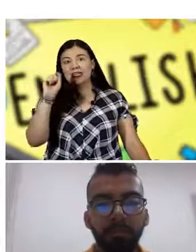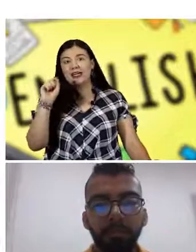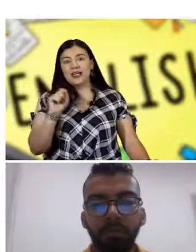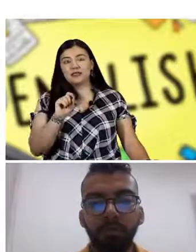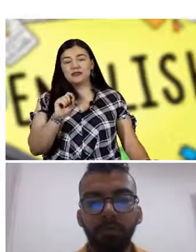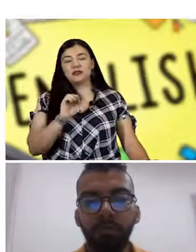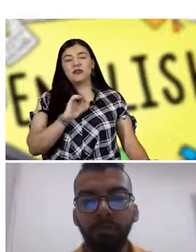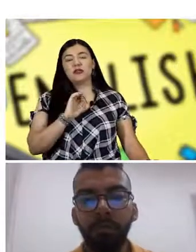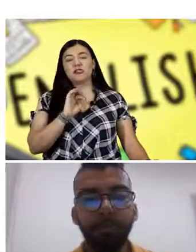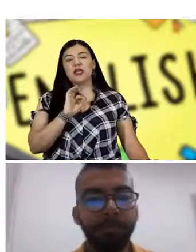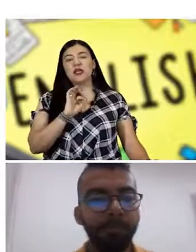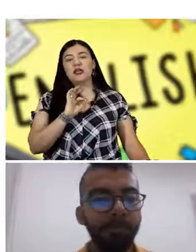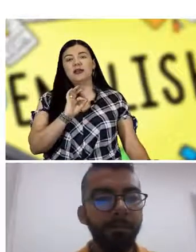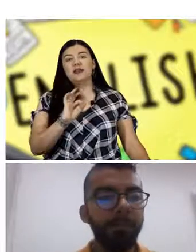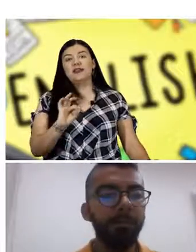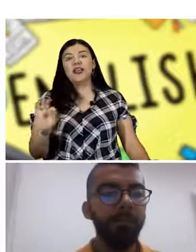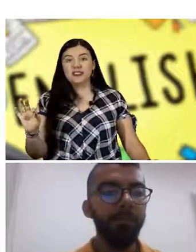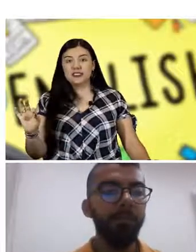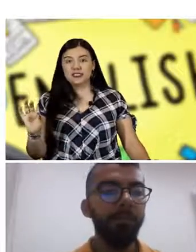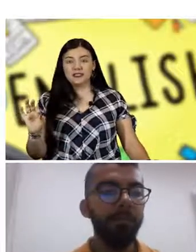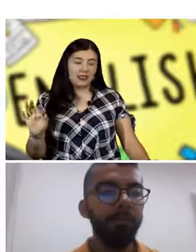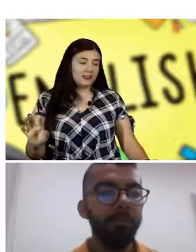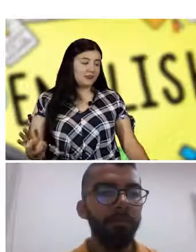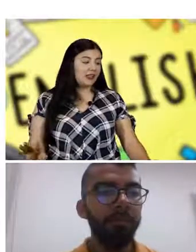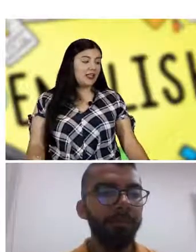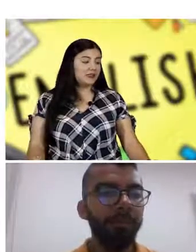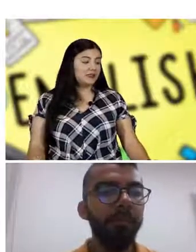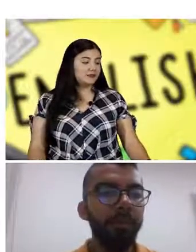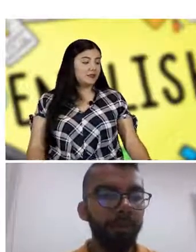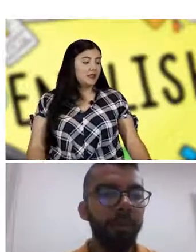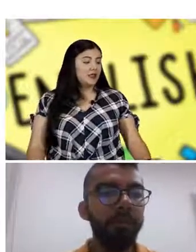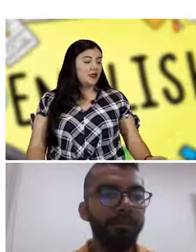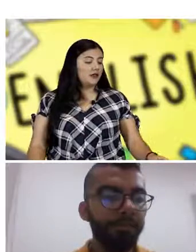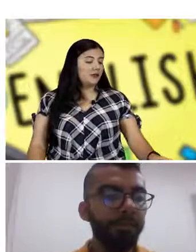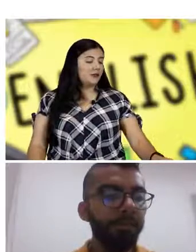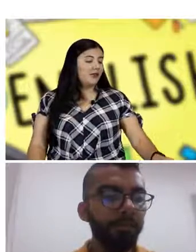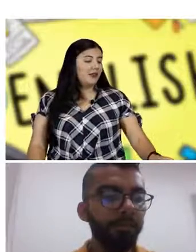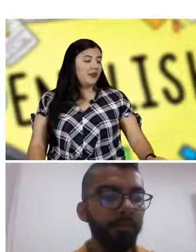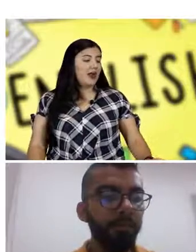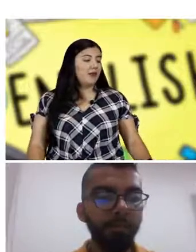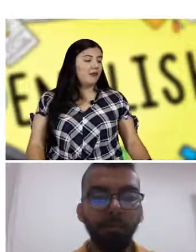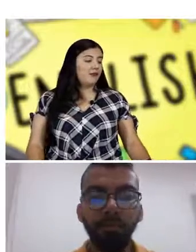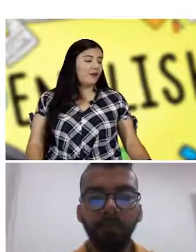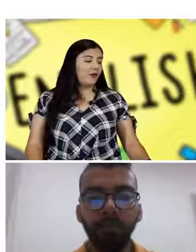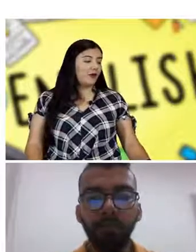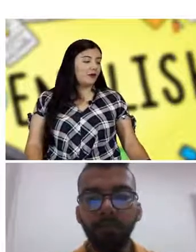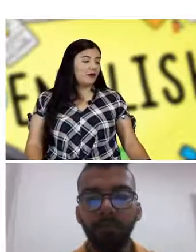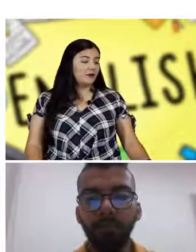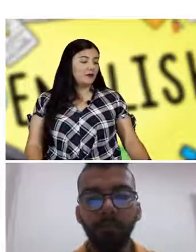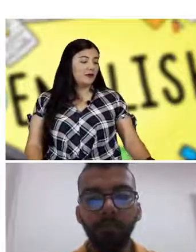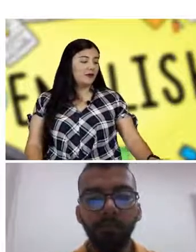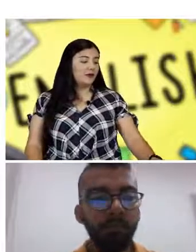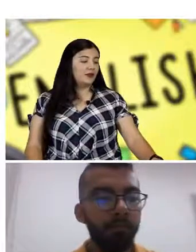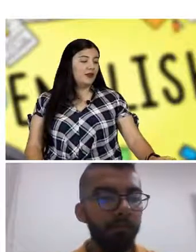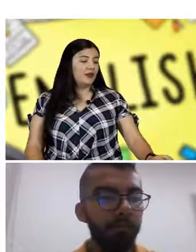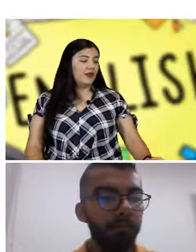just add an S. So we say knees. Yes, knees. Good. Number